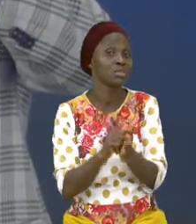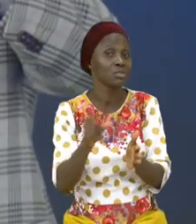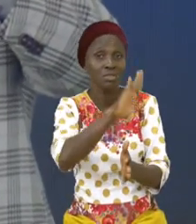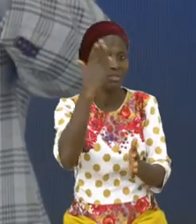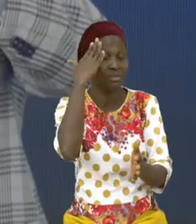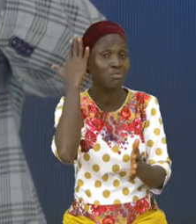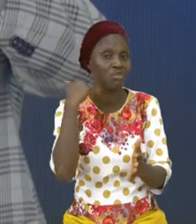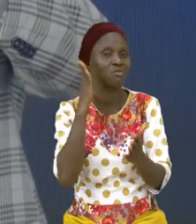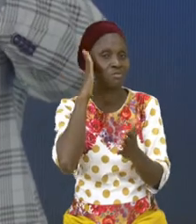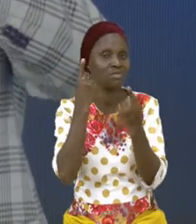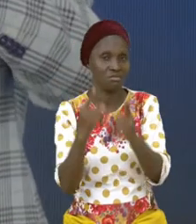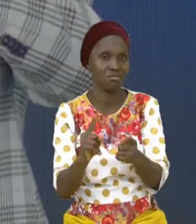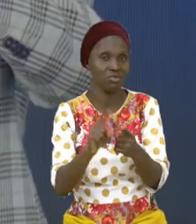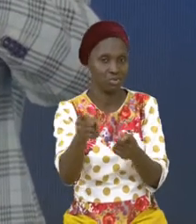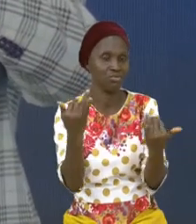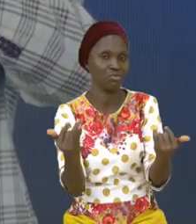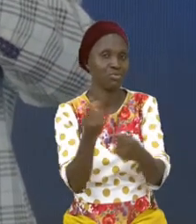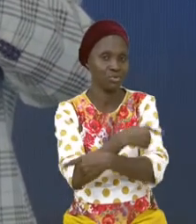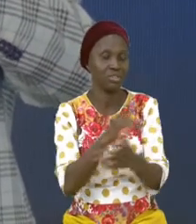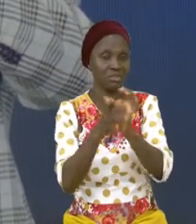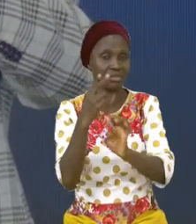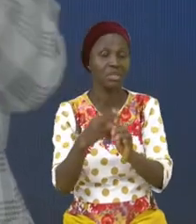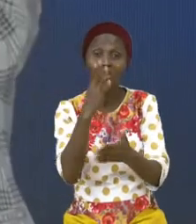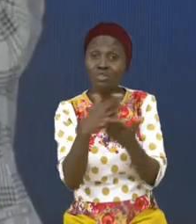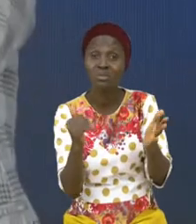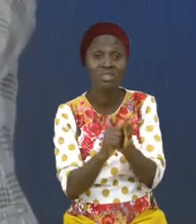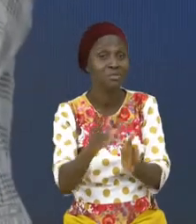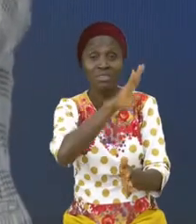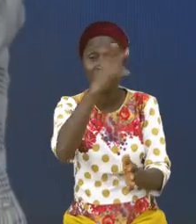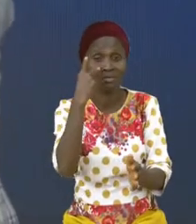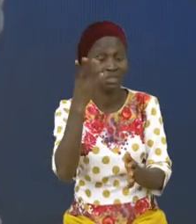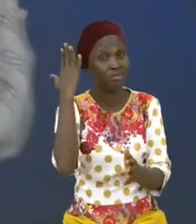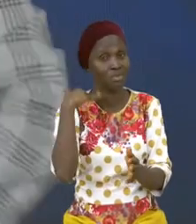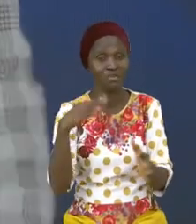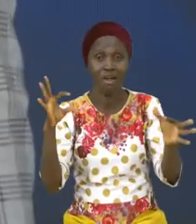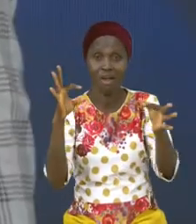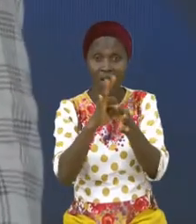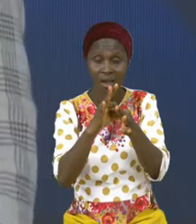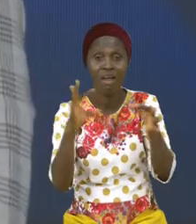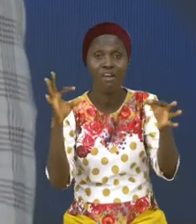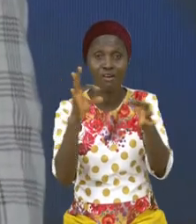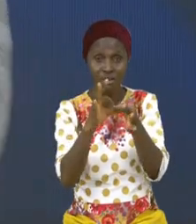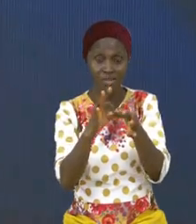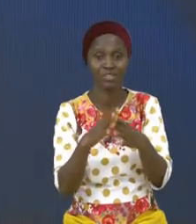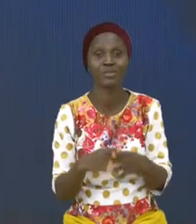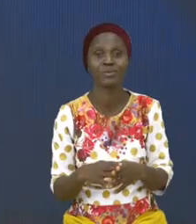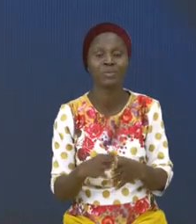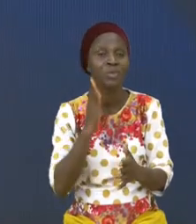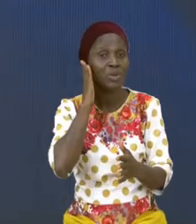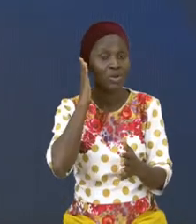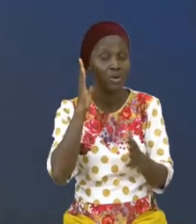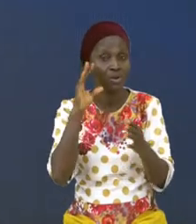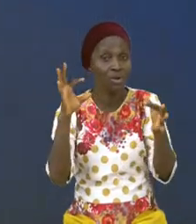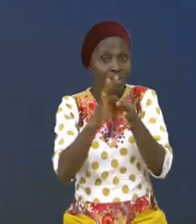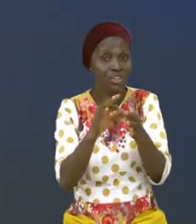you today something you've never seen connection connection connection with